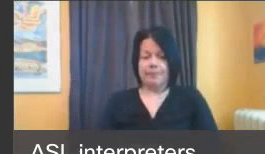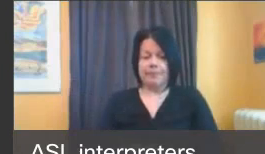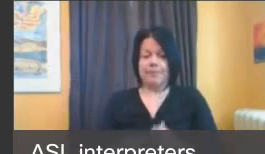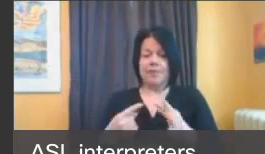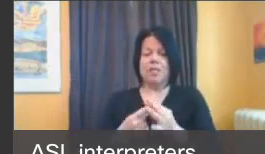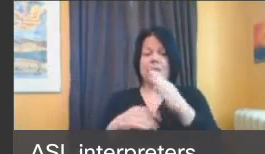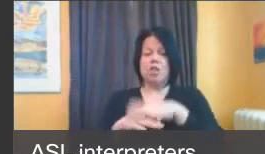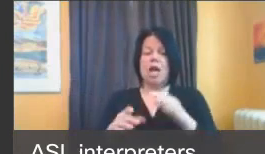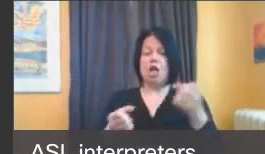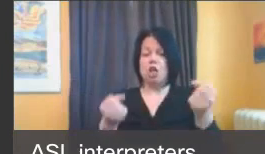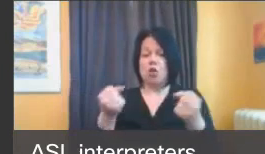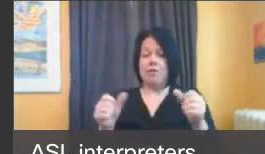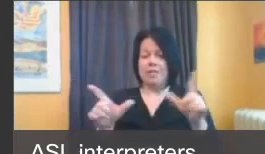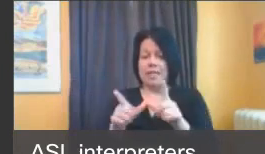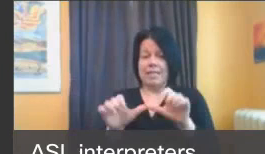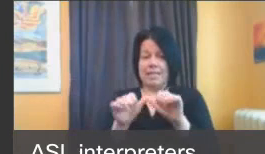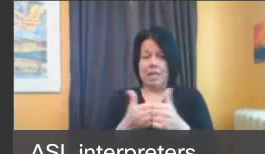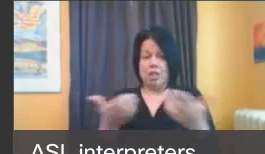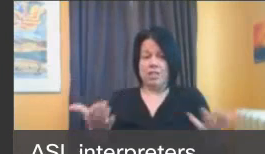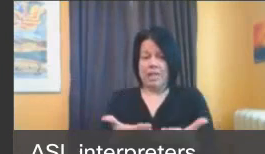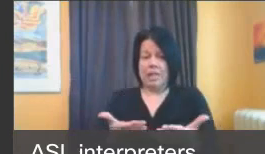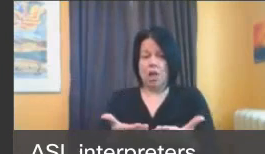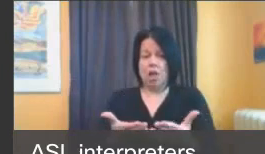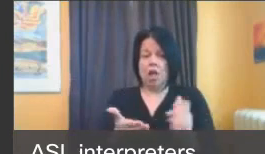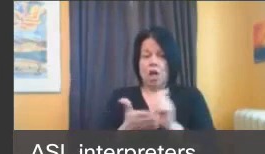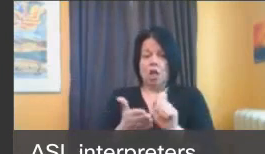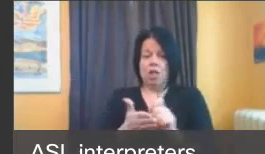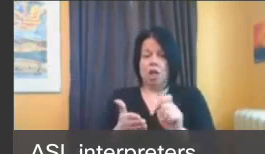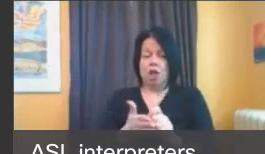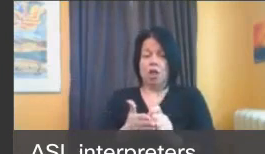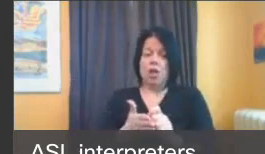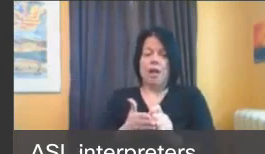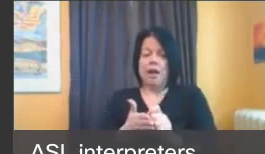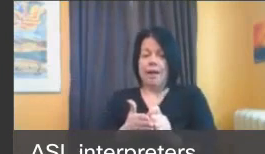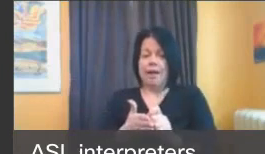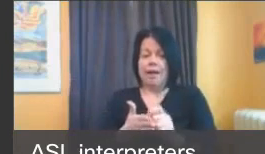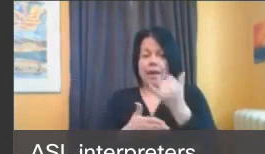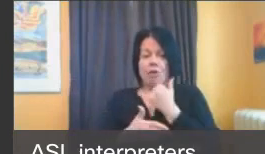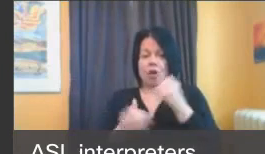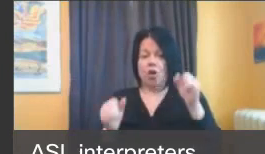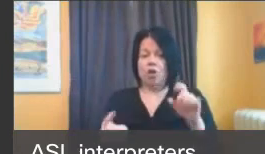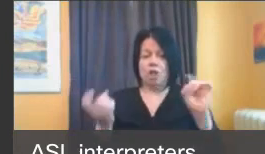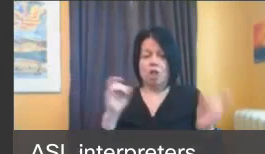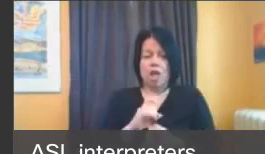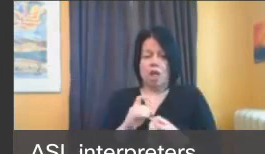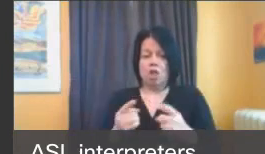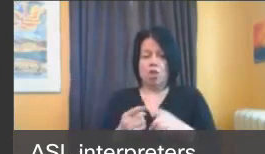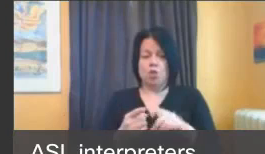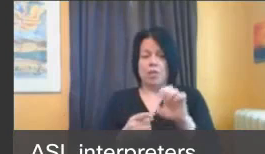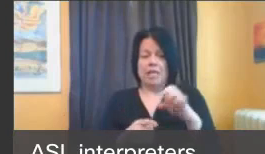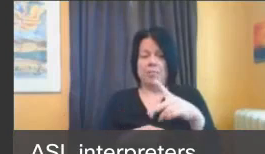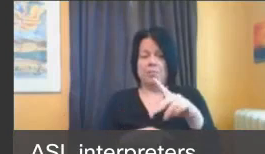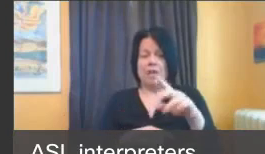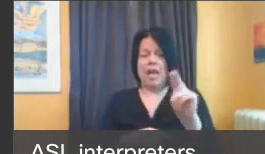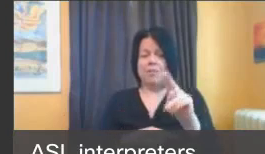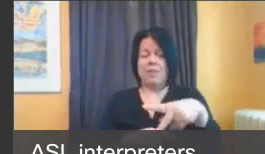license agency here in Florida. Clerical error could cause somebody's party affiliation to change to NPA. If they go and